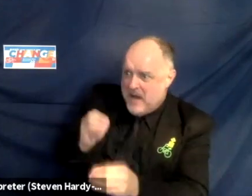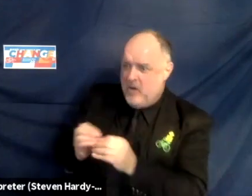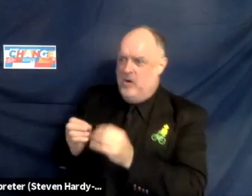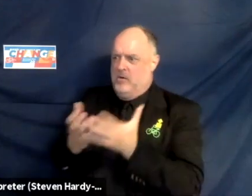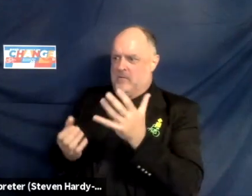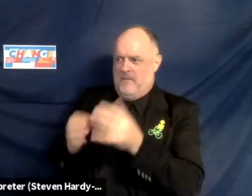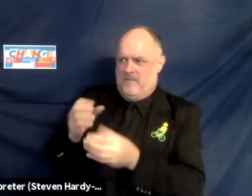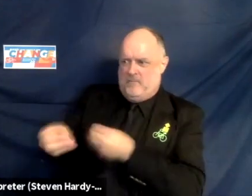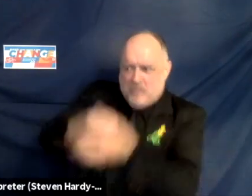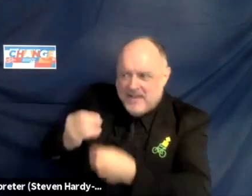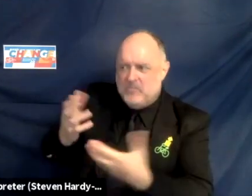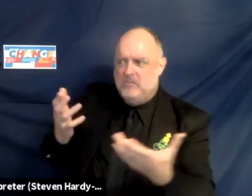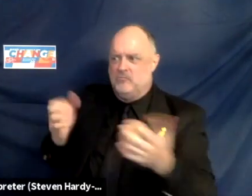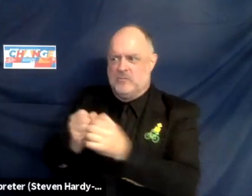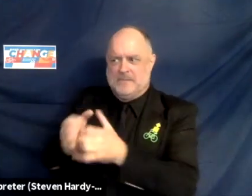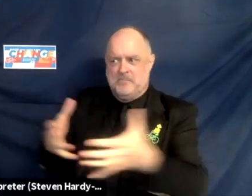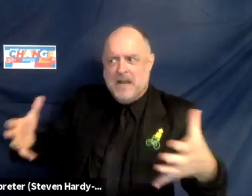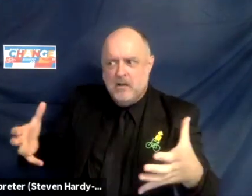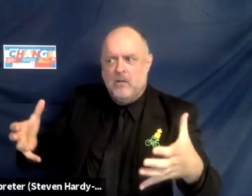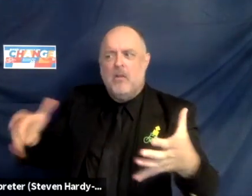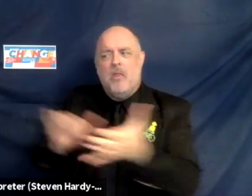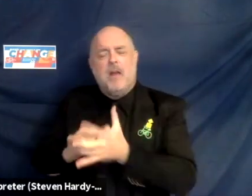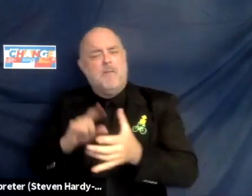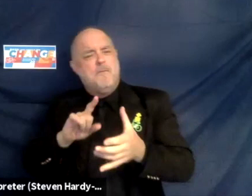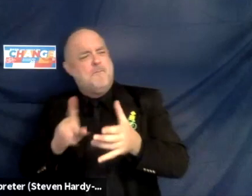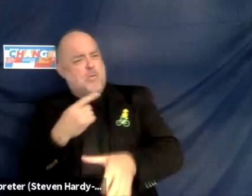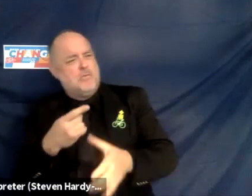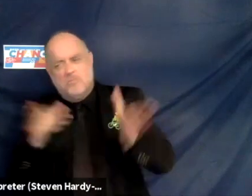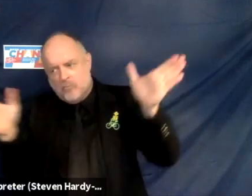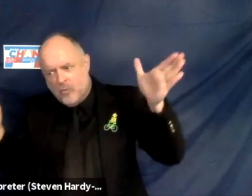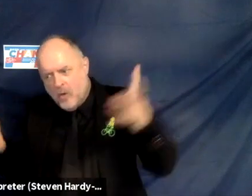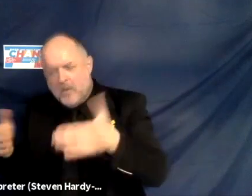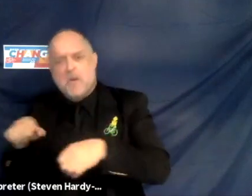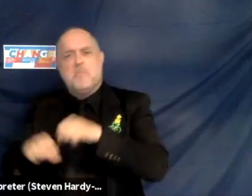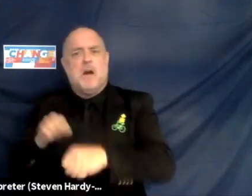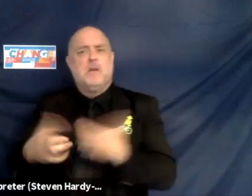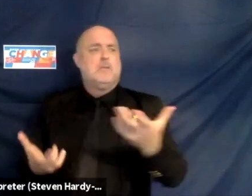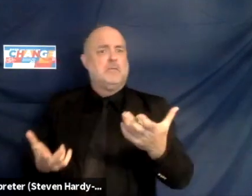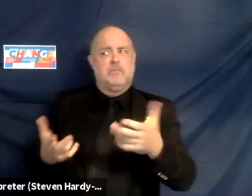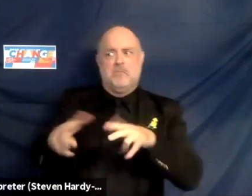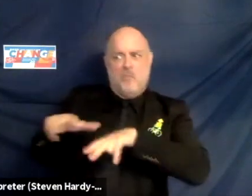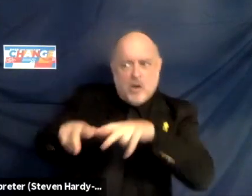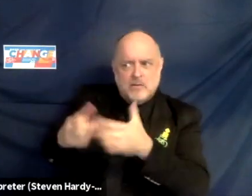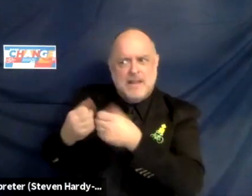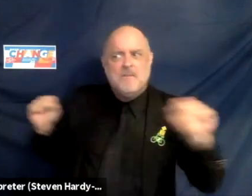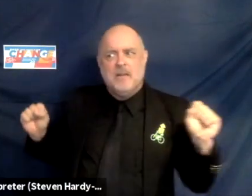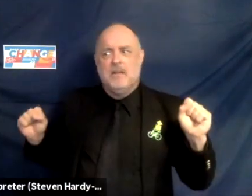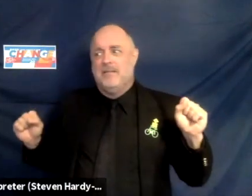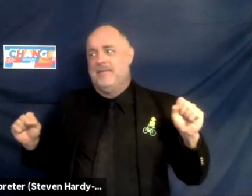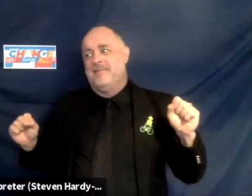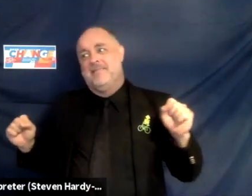expansion of roads and highways, that it's being done in a way that pays attention to bikes, because a lot of it's just where the dollars go. Some of it's